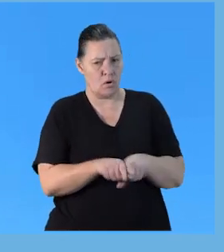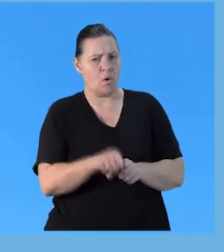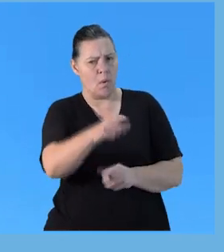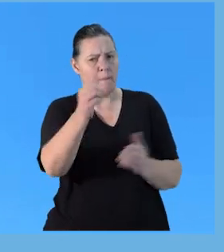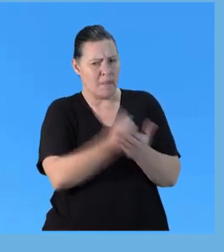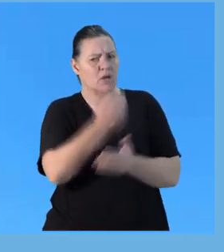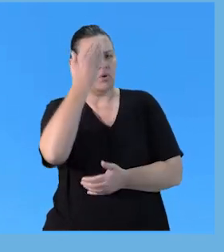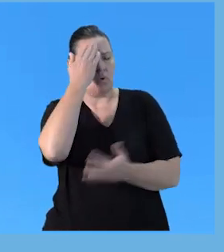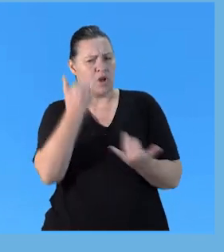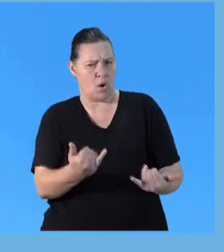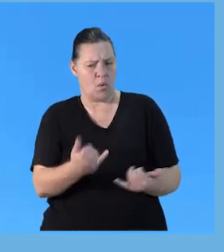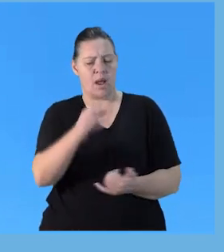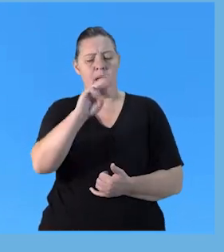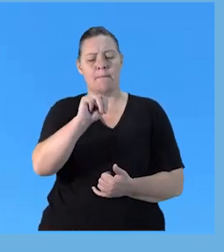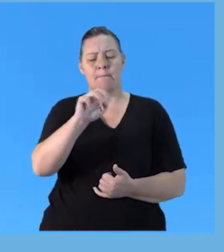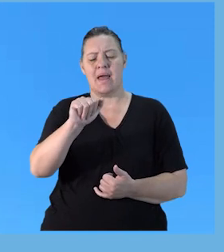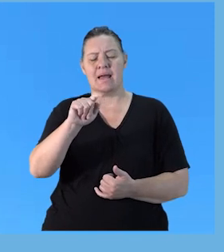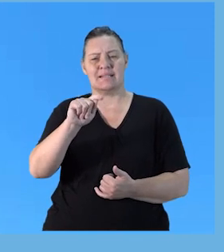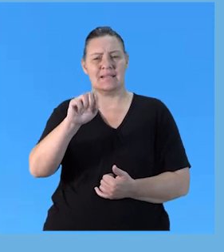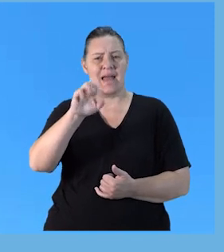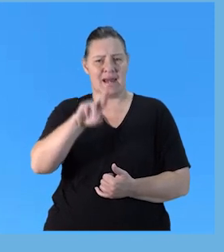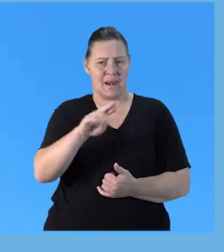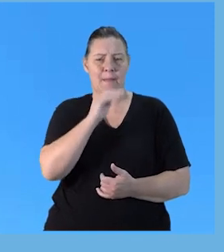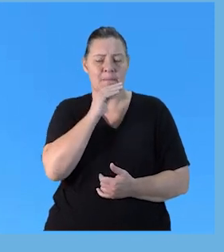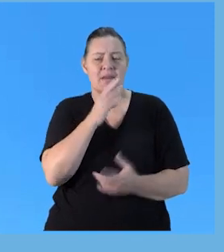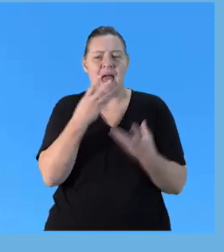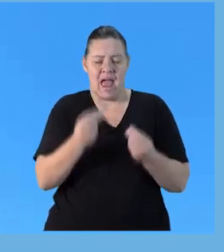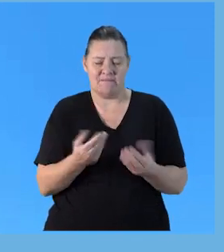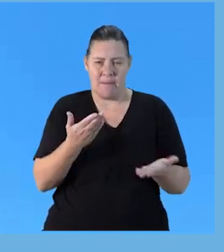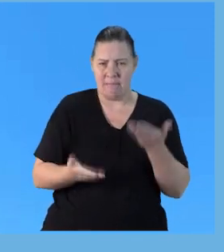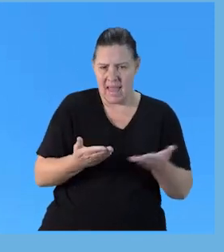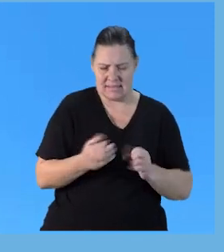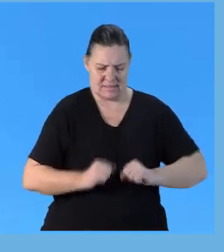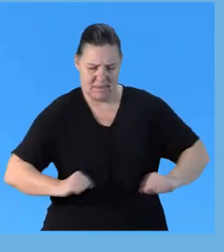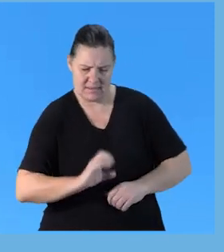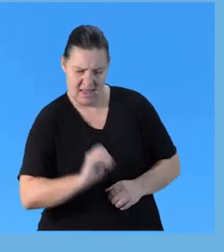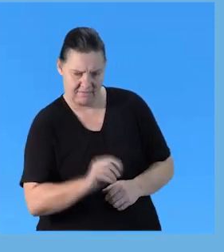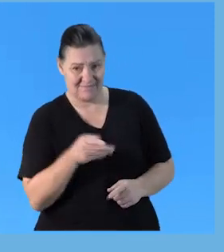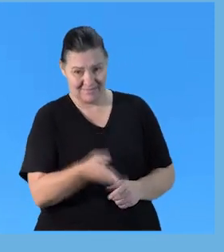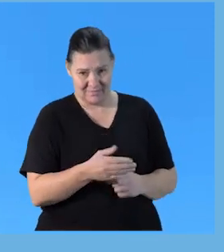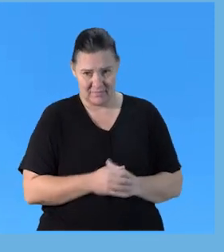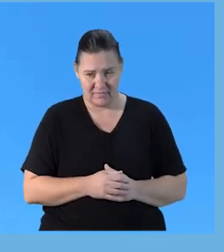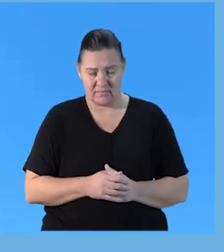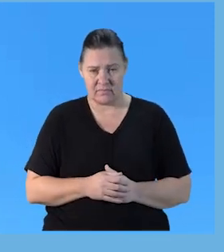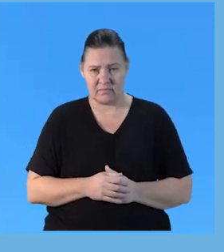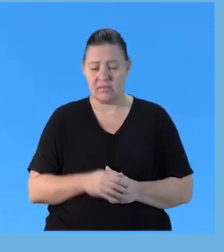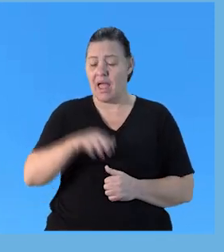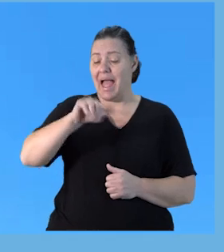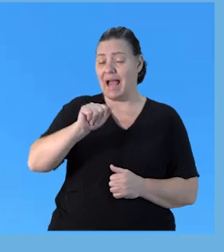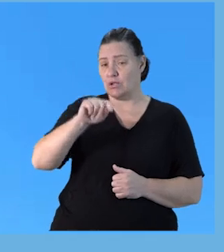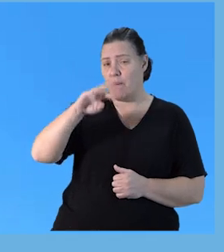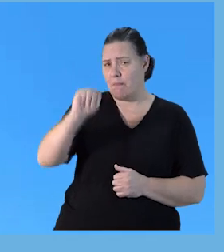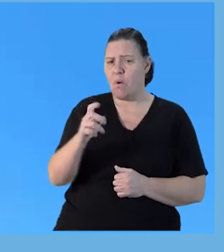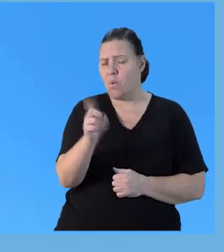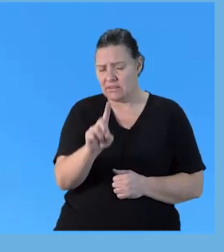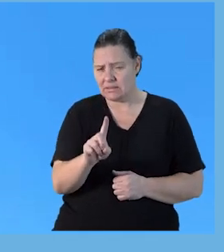between the two wires. And then if it's a closed switch, I have the wires are going to be connected to each other. So this